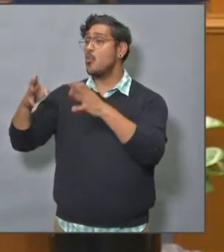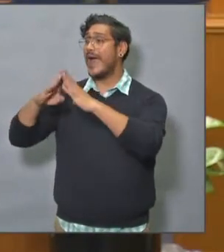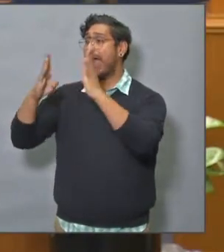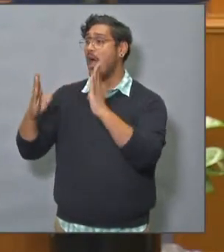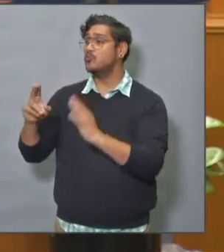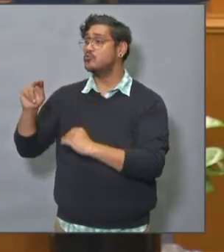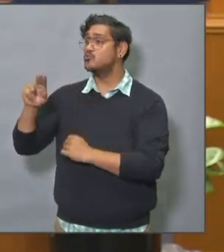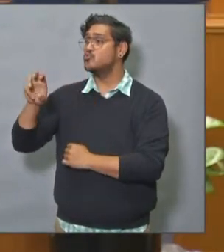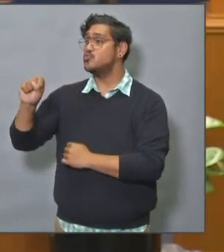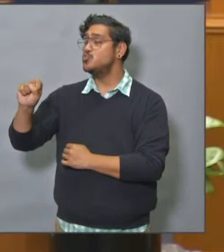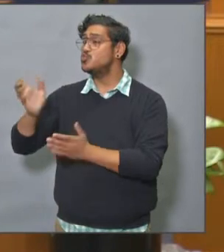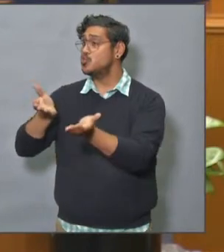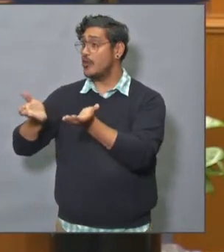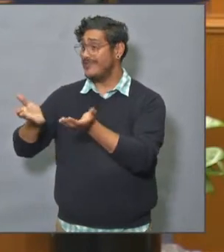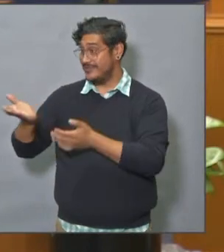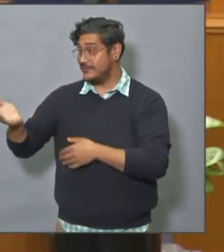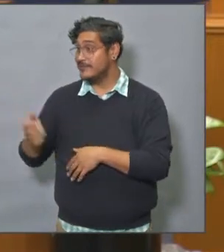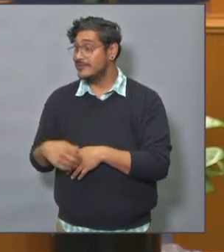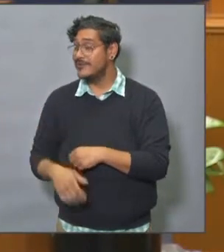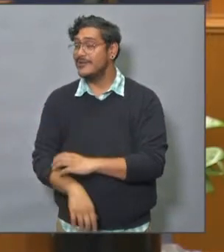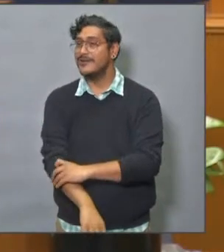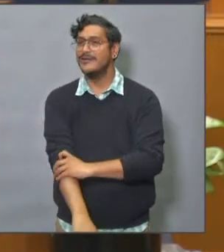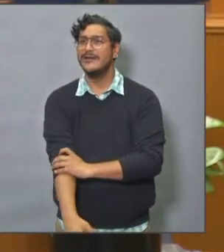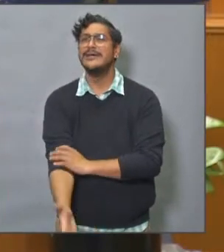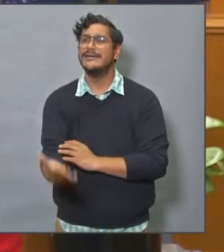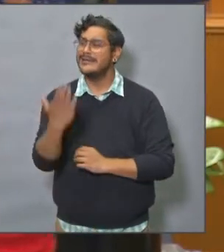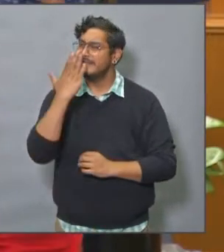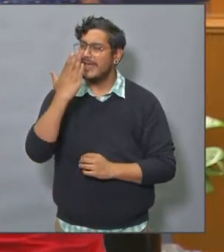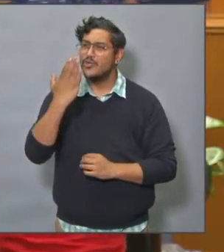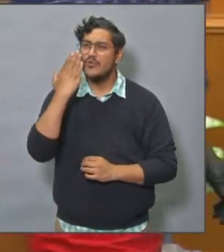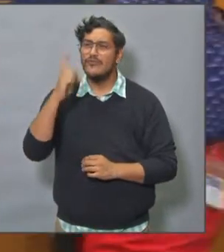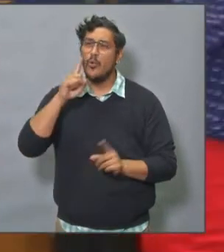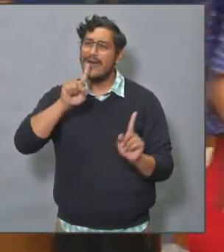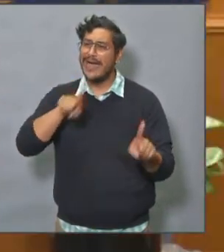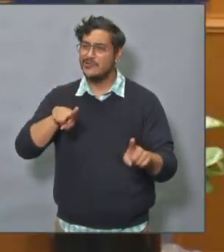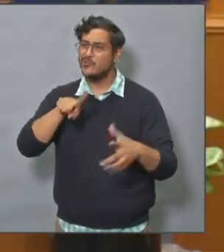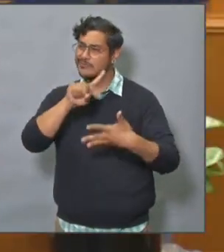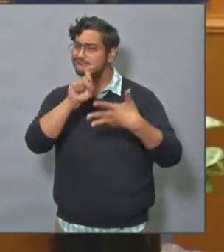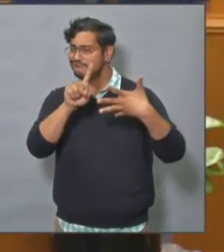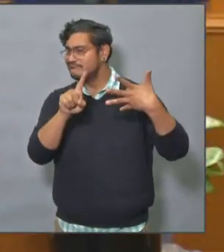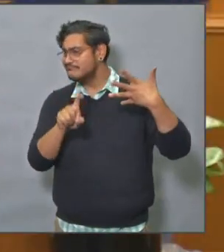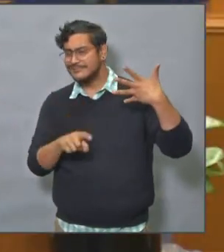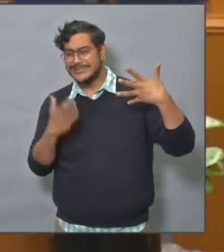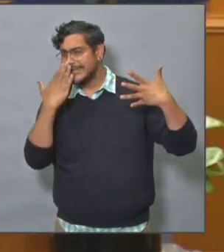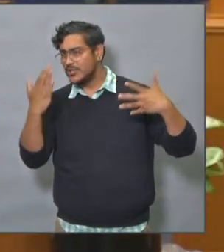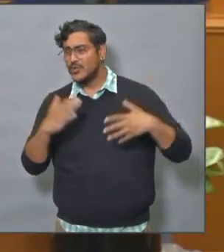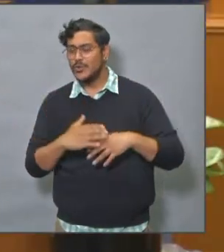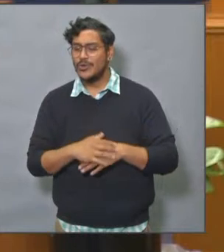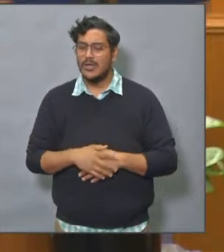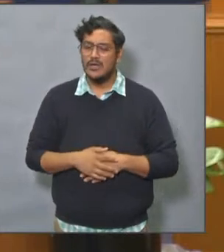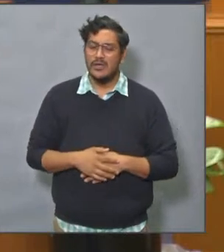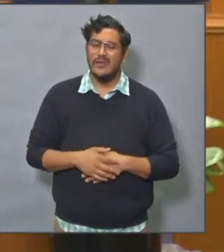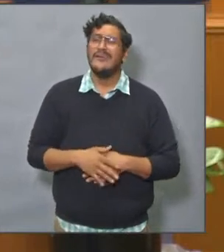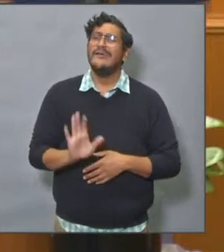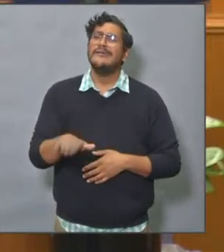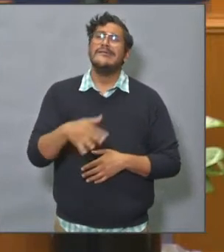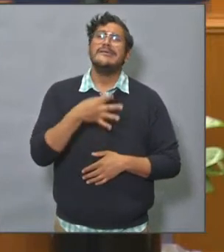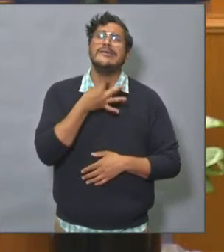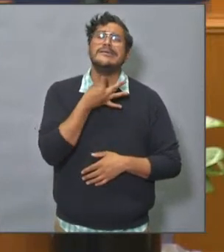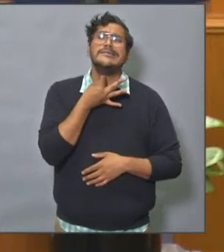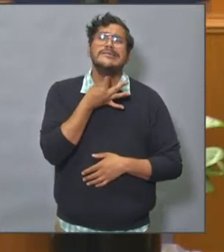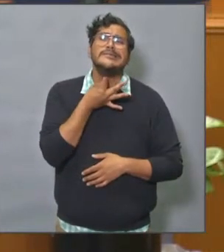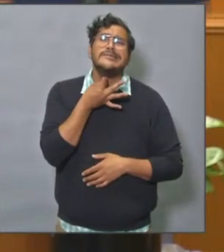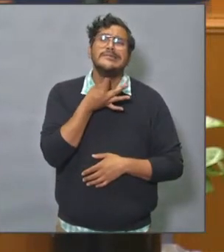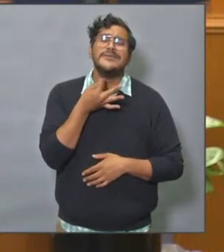ahead. Yeah, hi. Thank you for taking the questions from all of us. I was just curious to